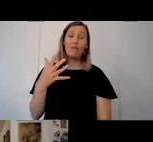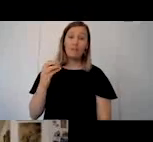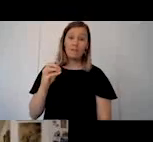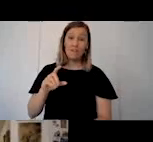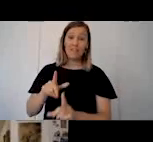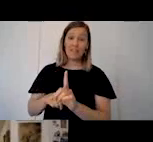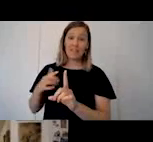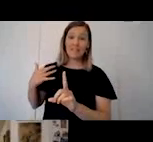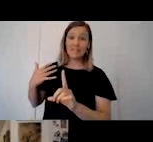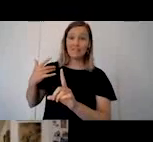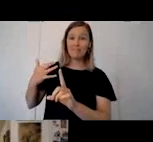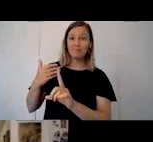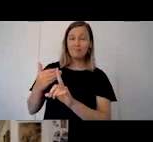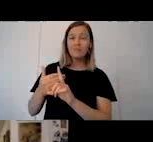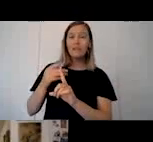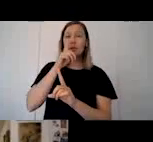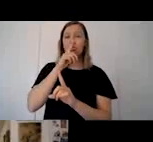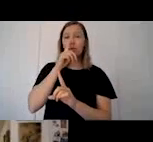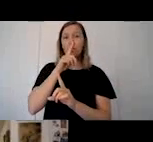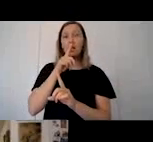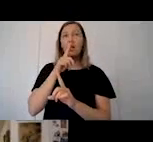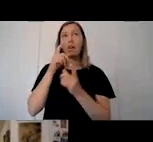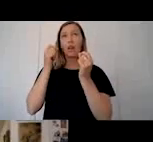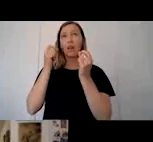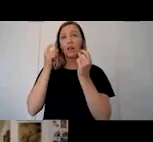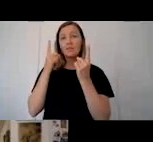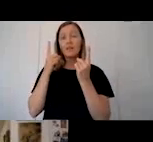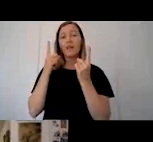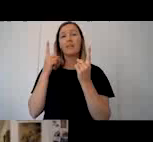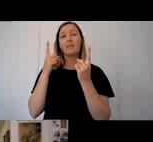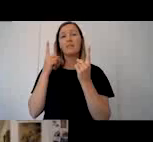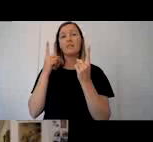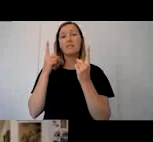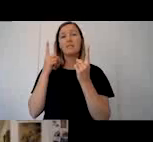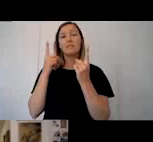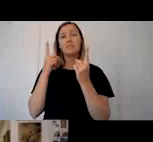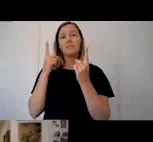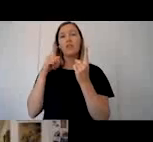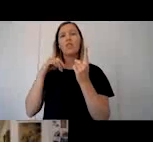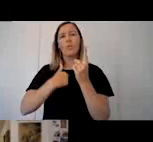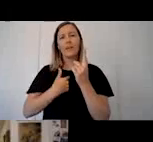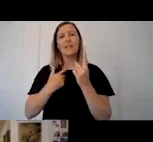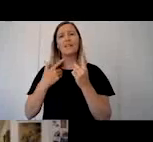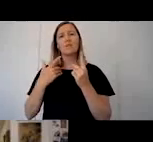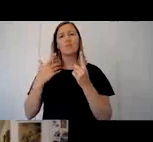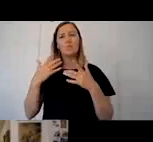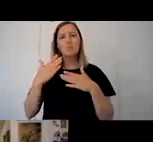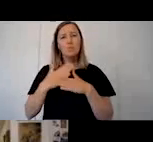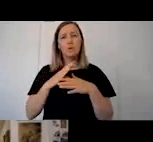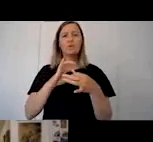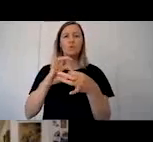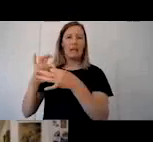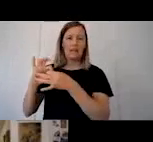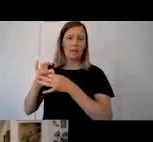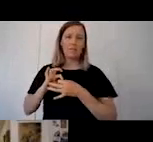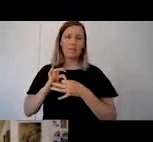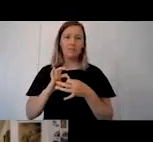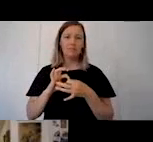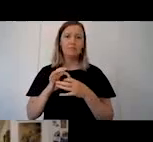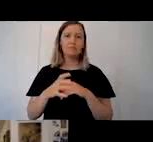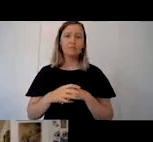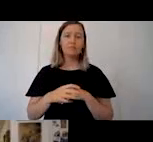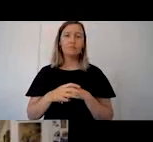that people have recognized that we need to come together. And it was made very clear from